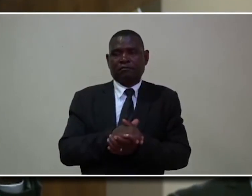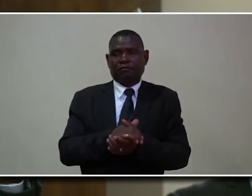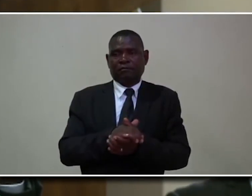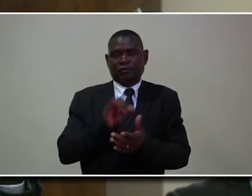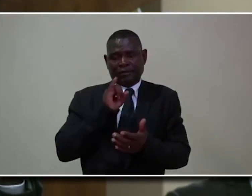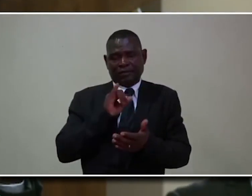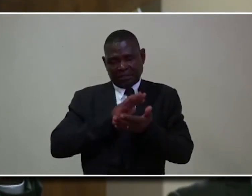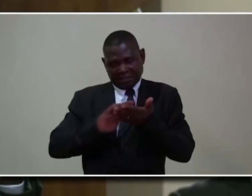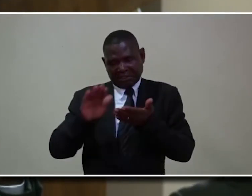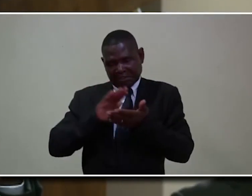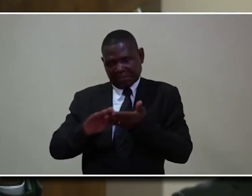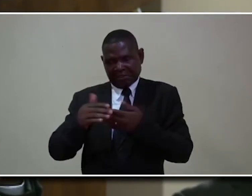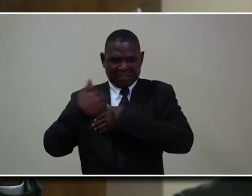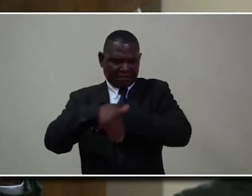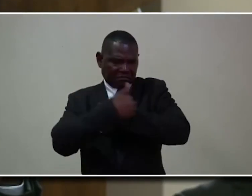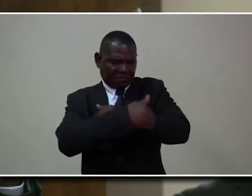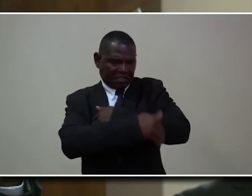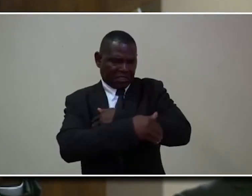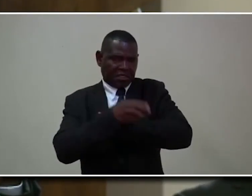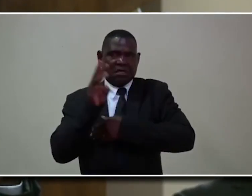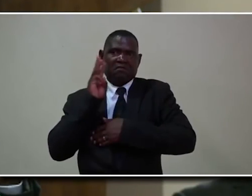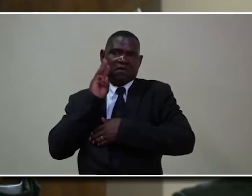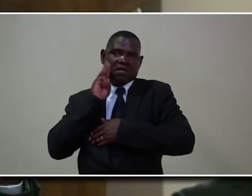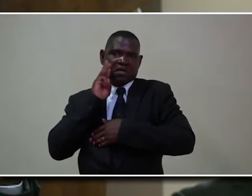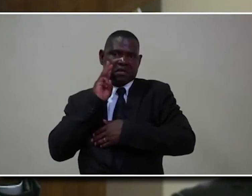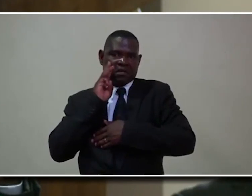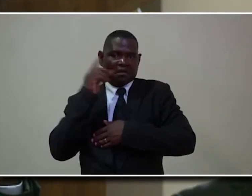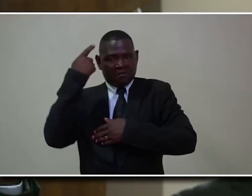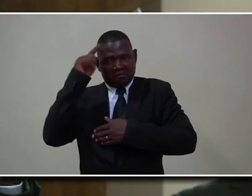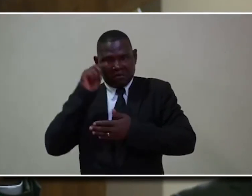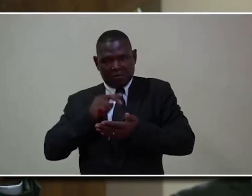consecrate bread and wine for the Holy Communion.